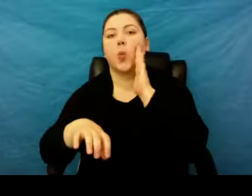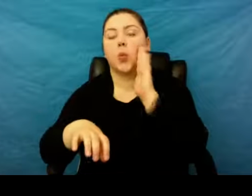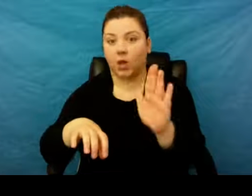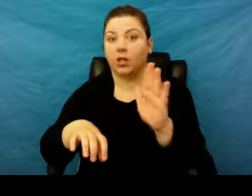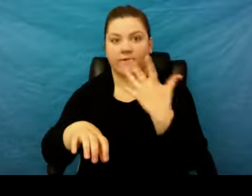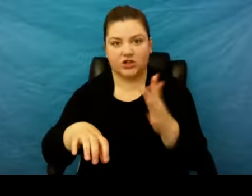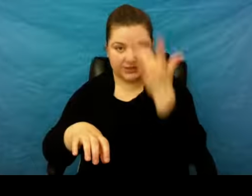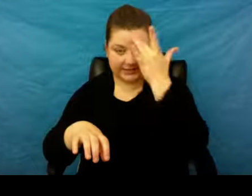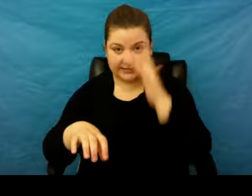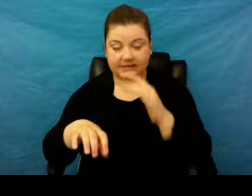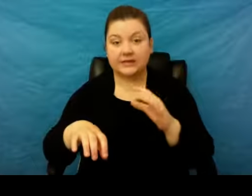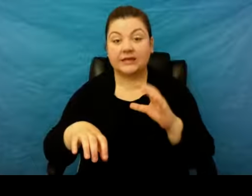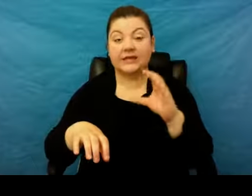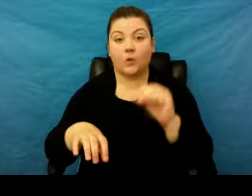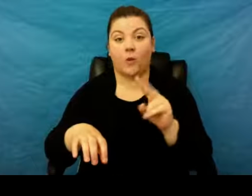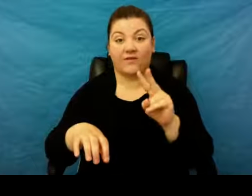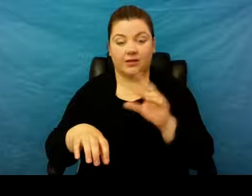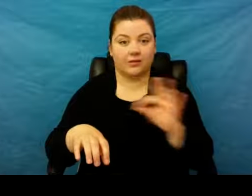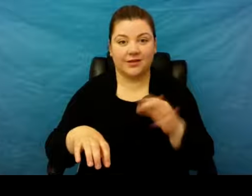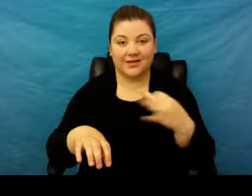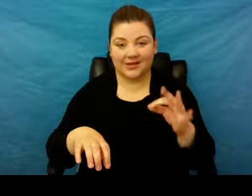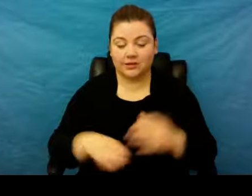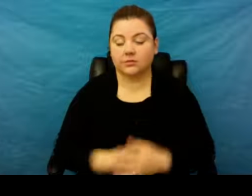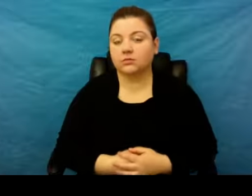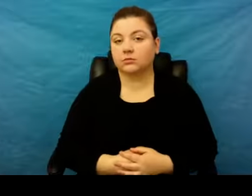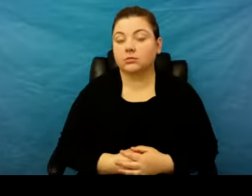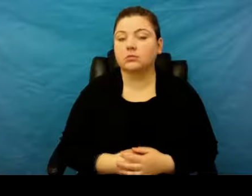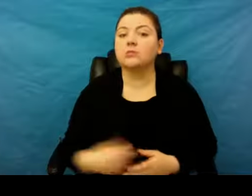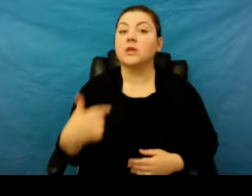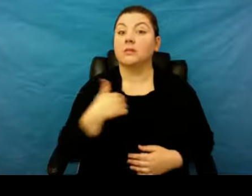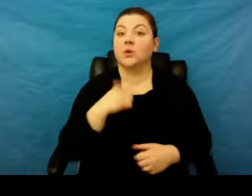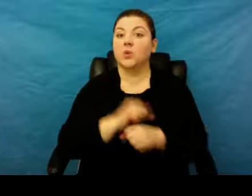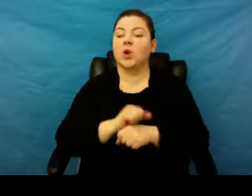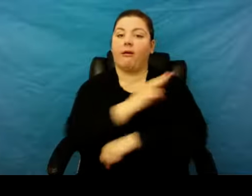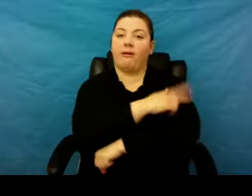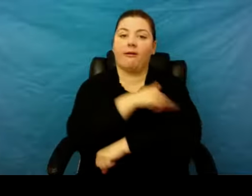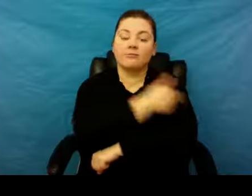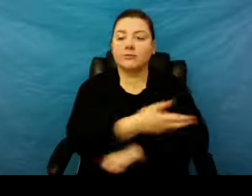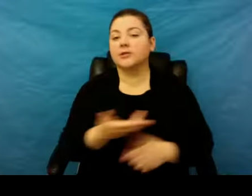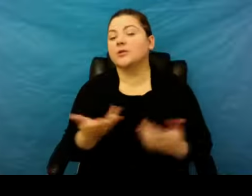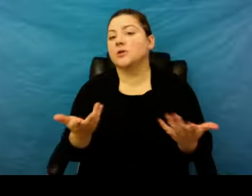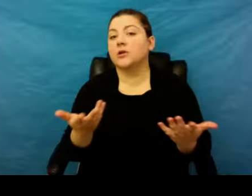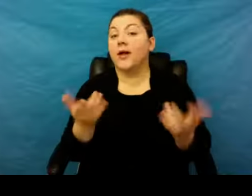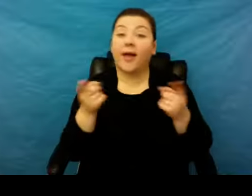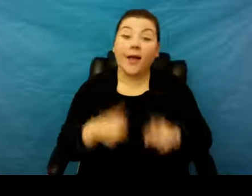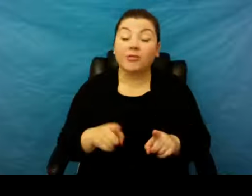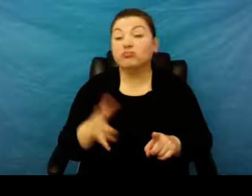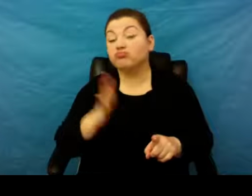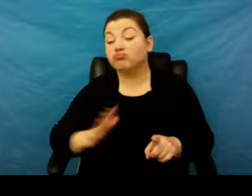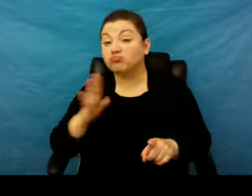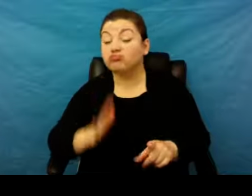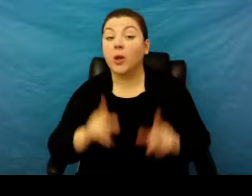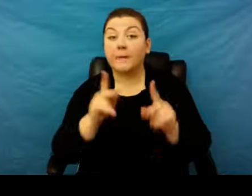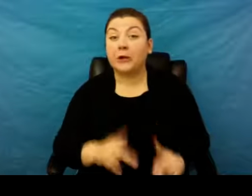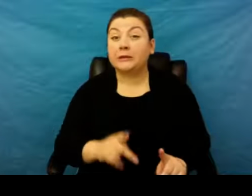dad. We'll decide if they're sick or not. If they're good enough to go home, they never see me. And then